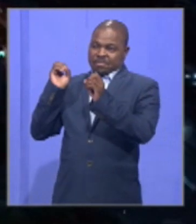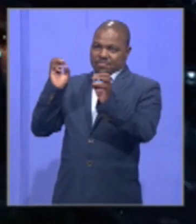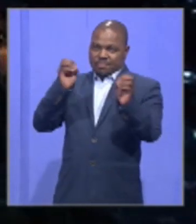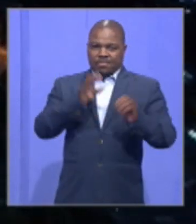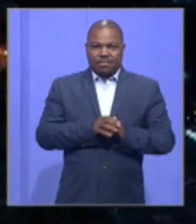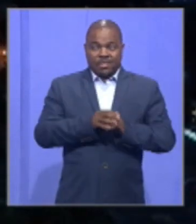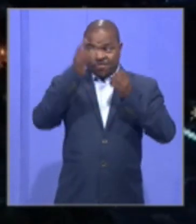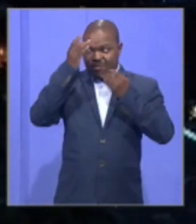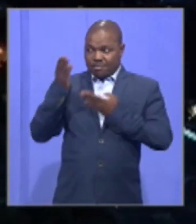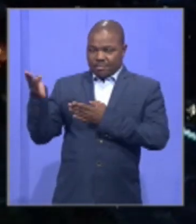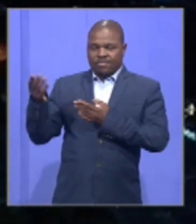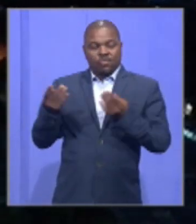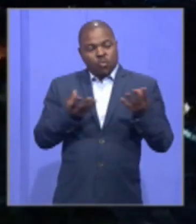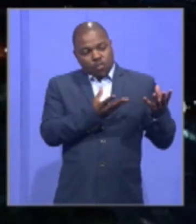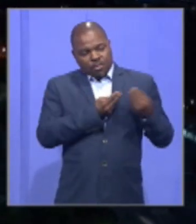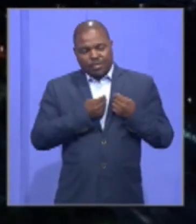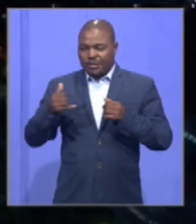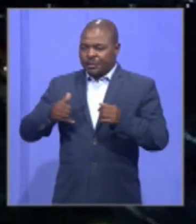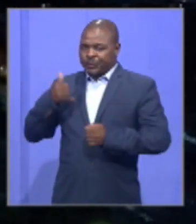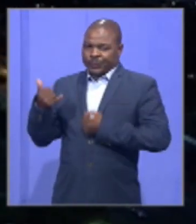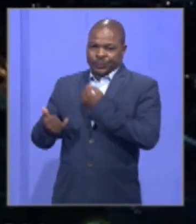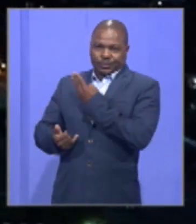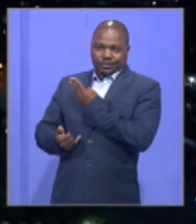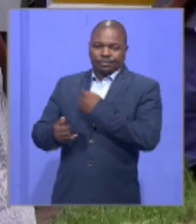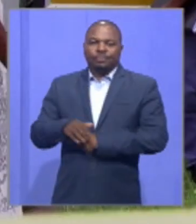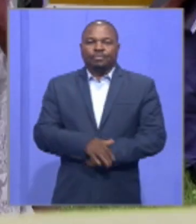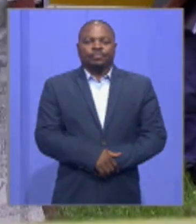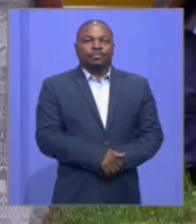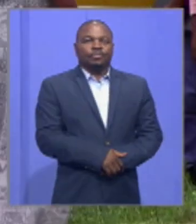A re iketle mmogo ka tshedimosetso.